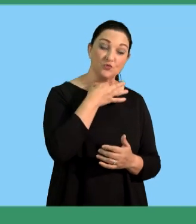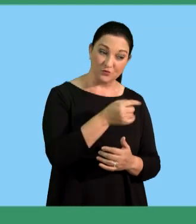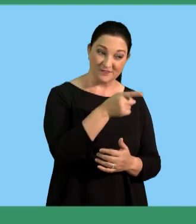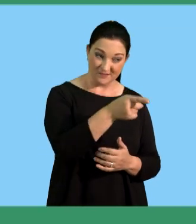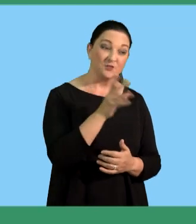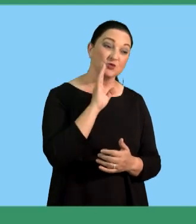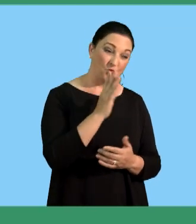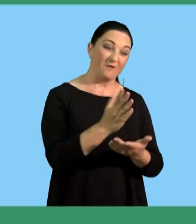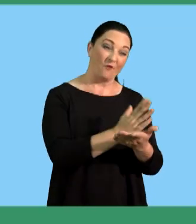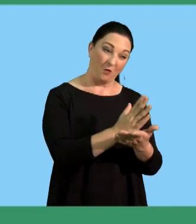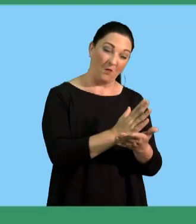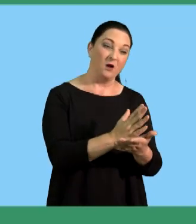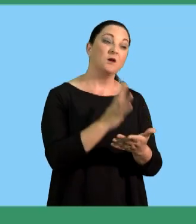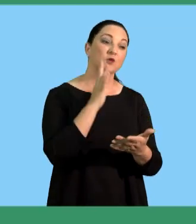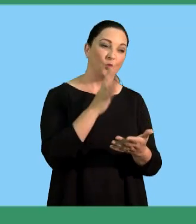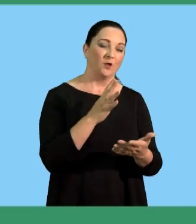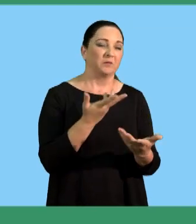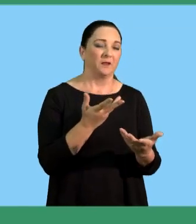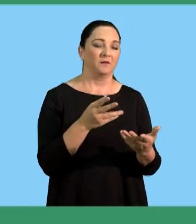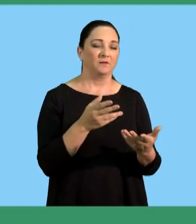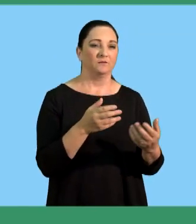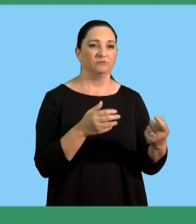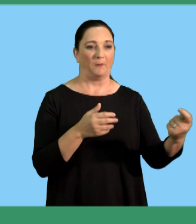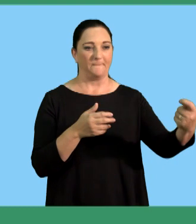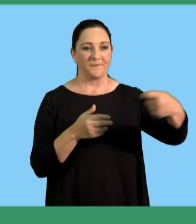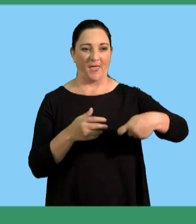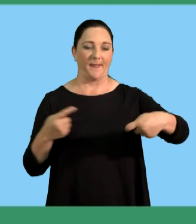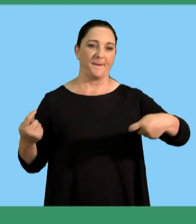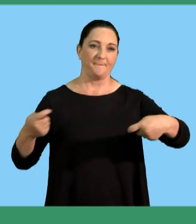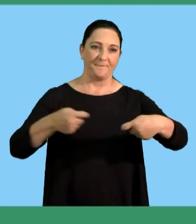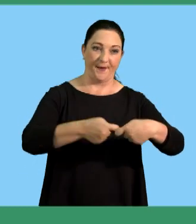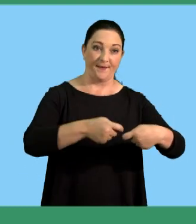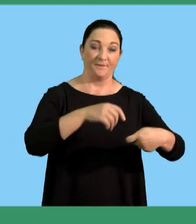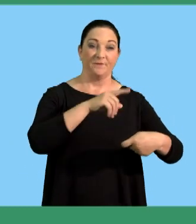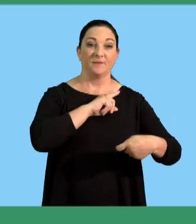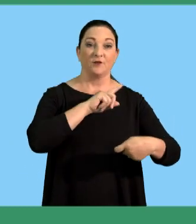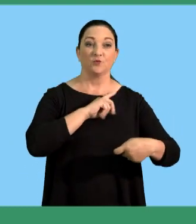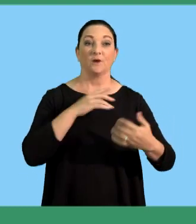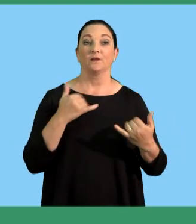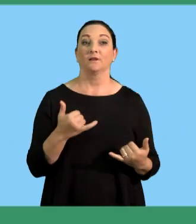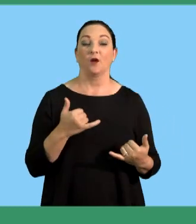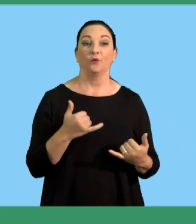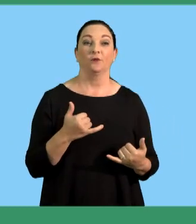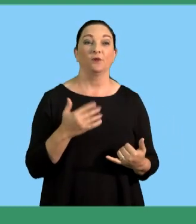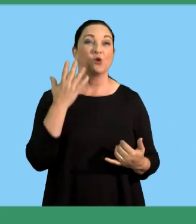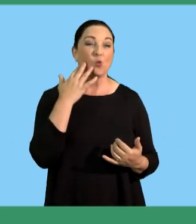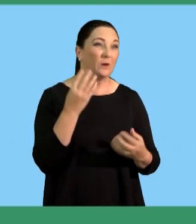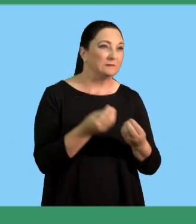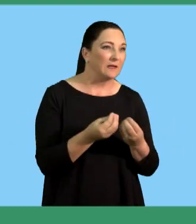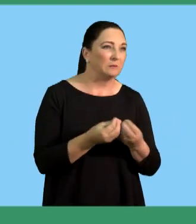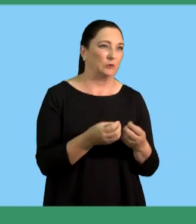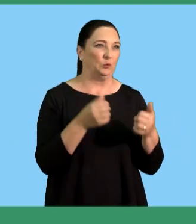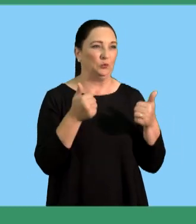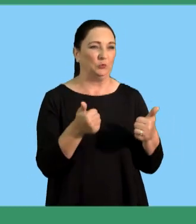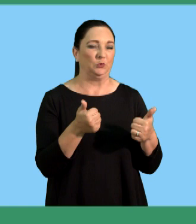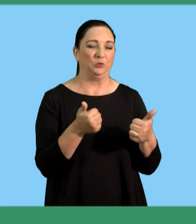risk that is not insured. And then as we proceed, note the average loss is applicable when goods